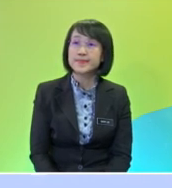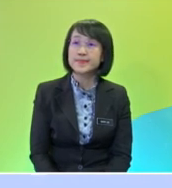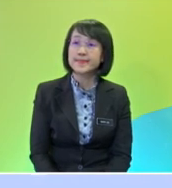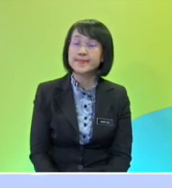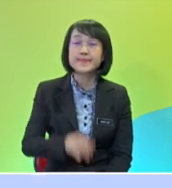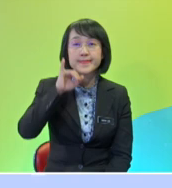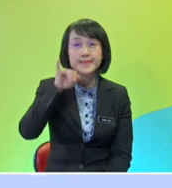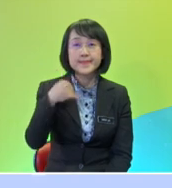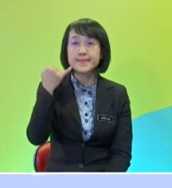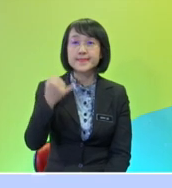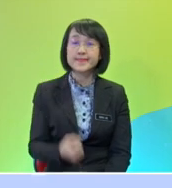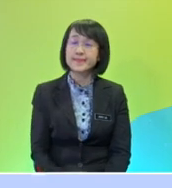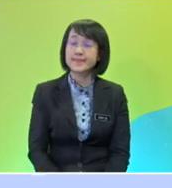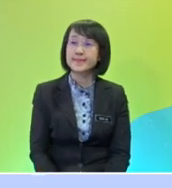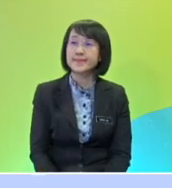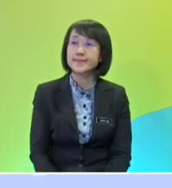Yes, Jemima.